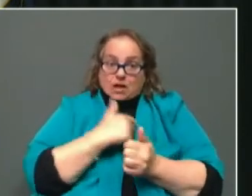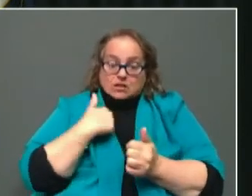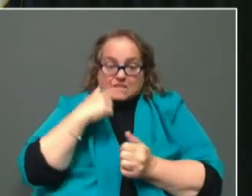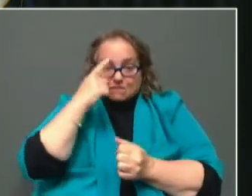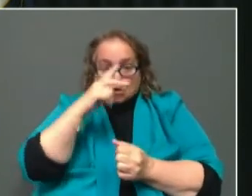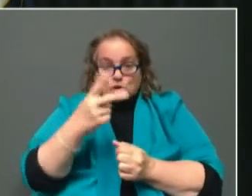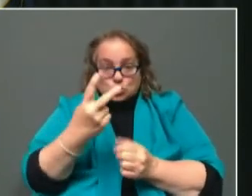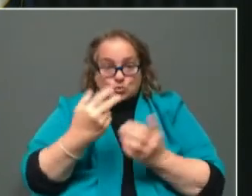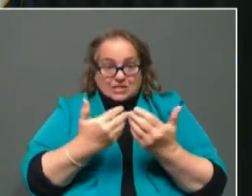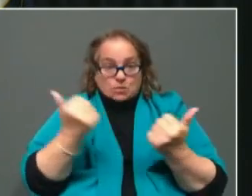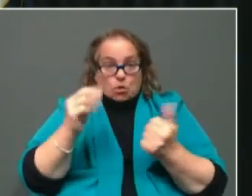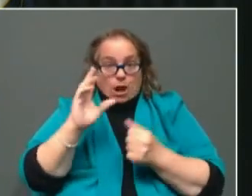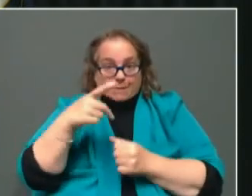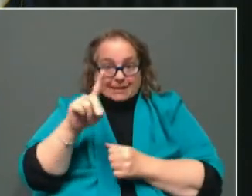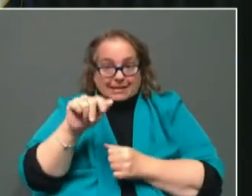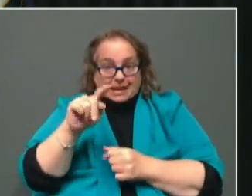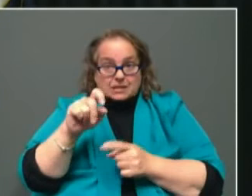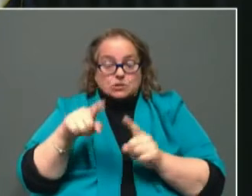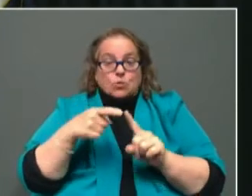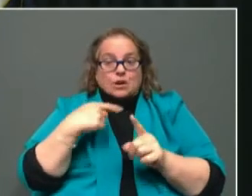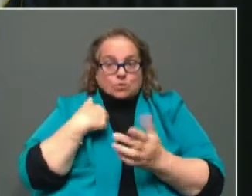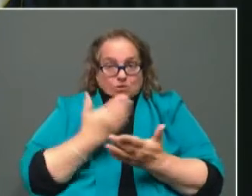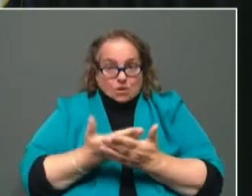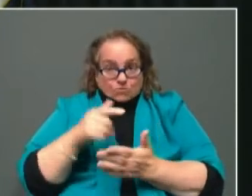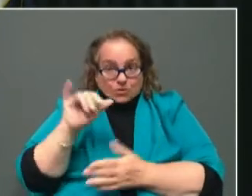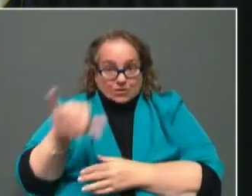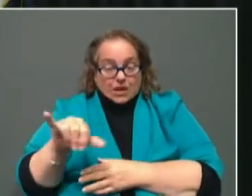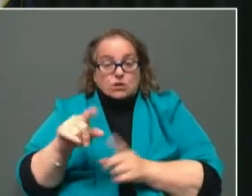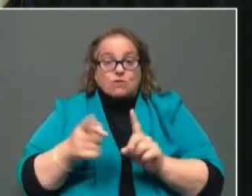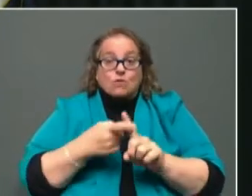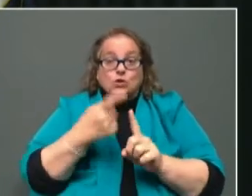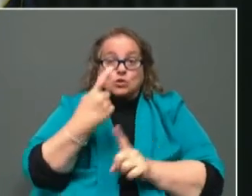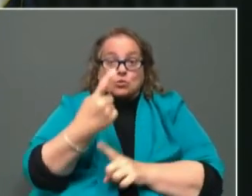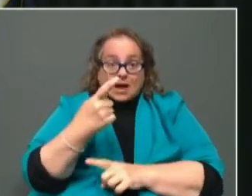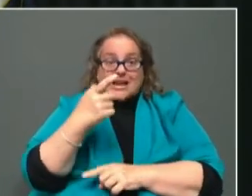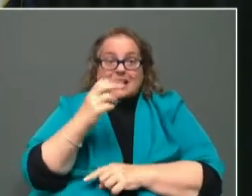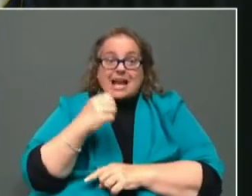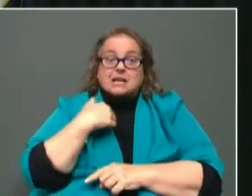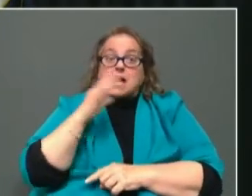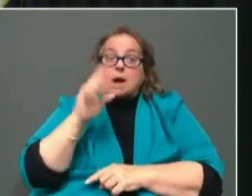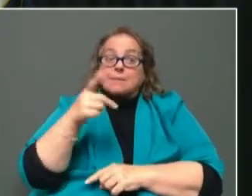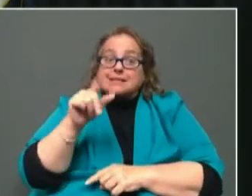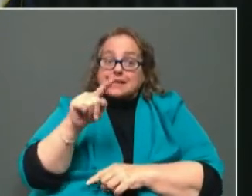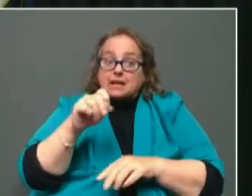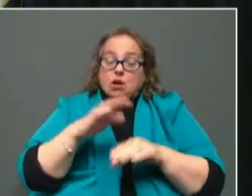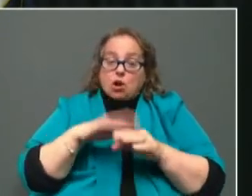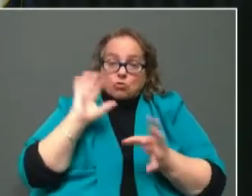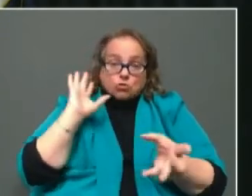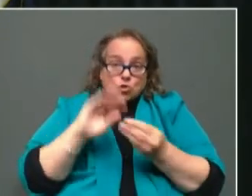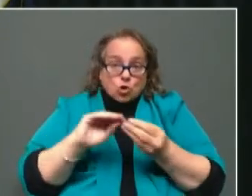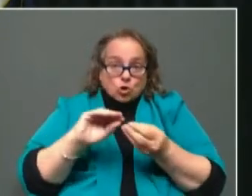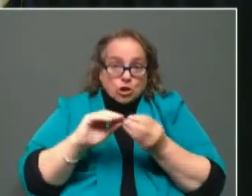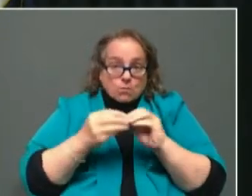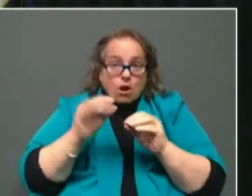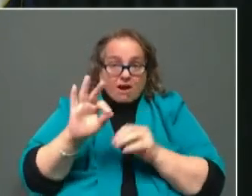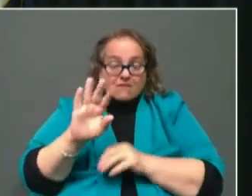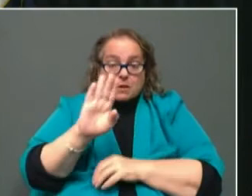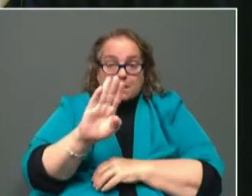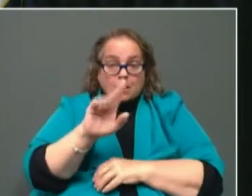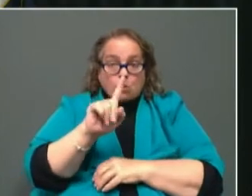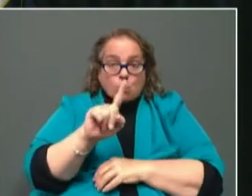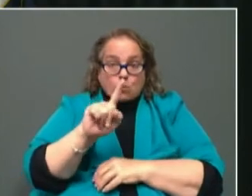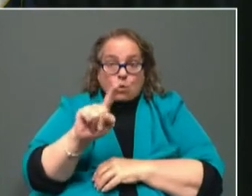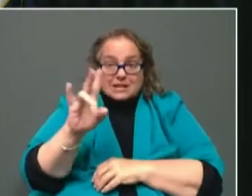we get to them. The first one, though, is he's got an update on the total number of the B117